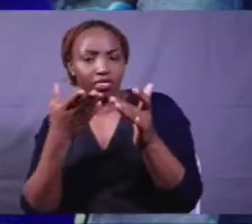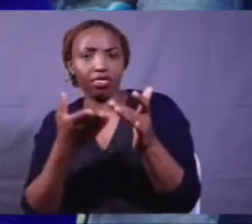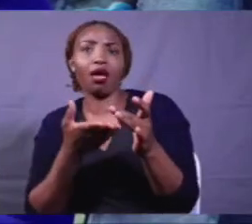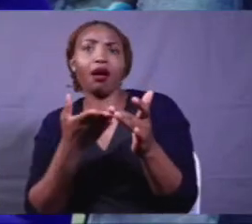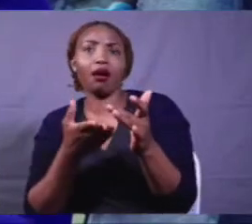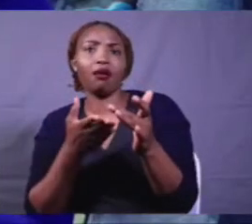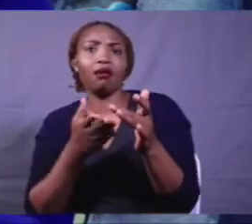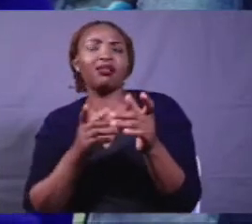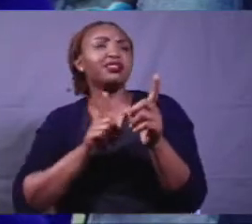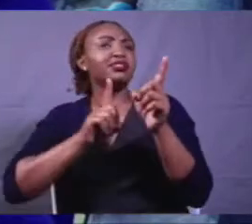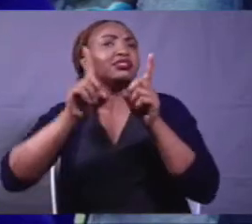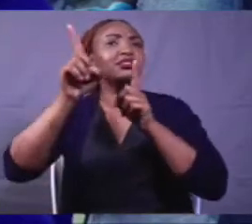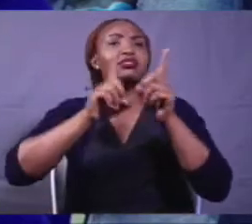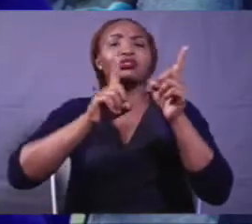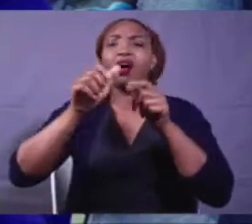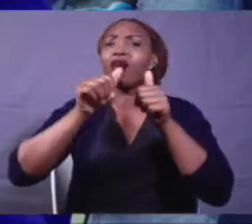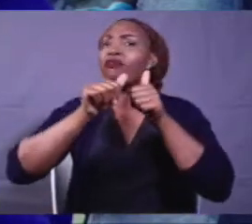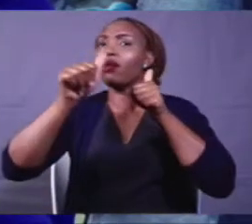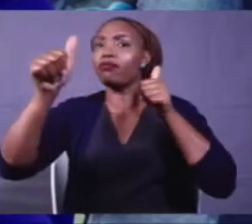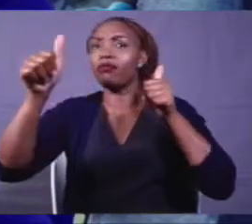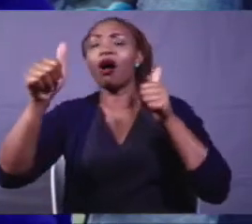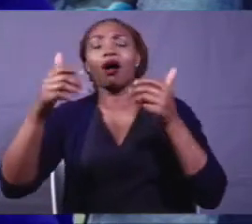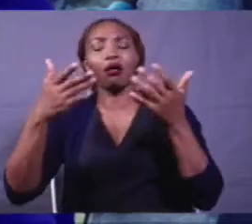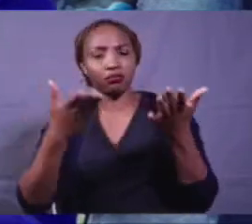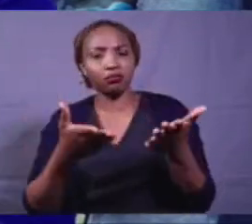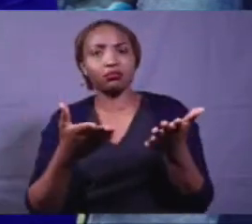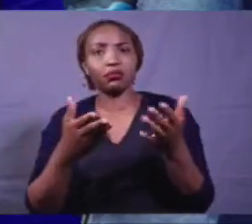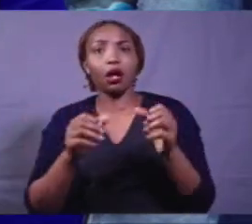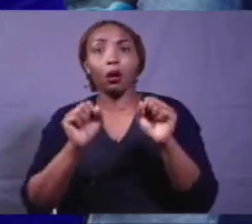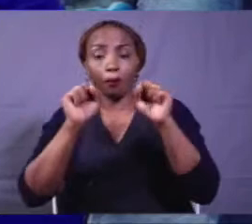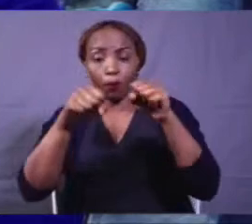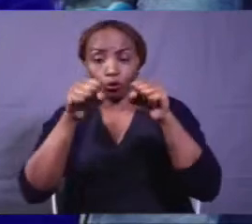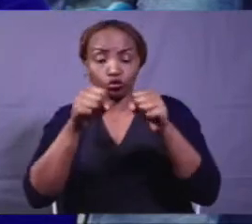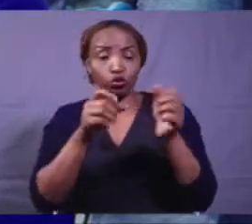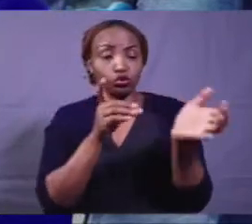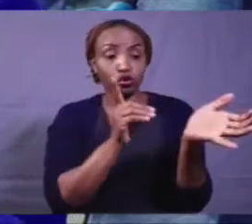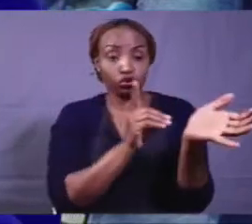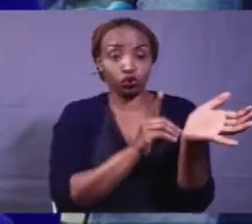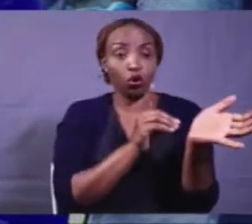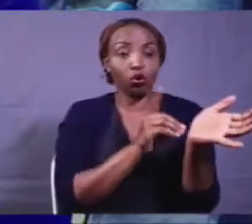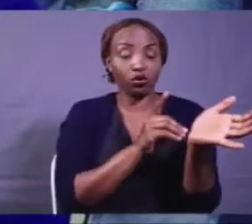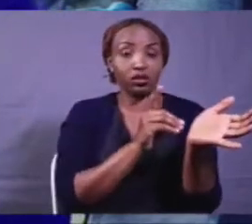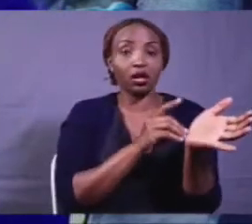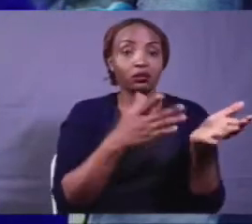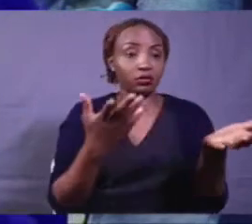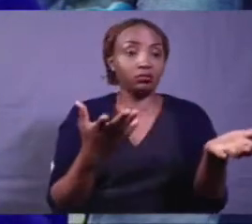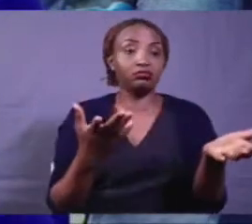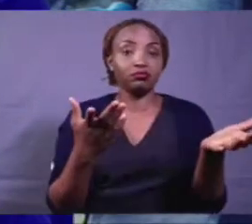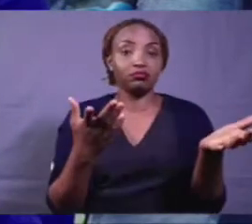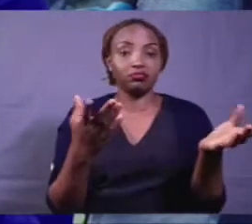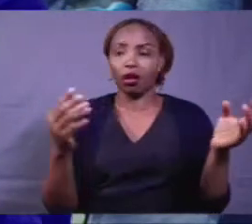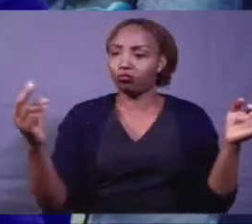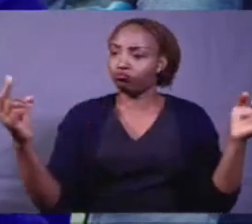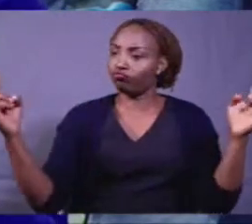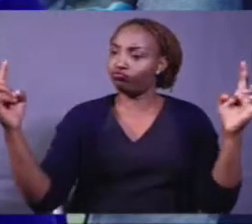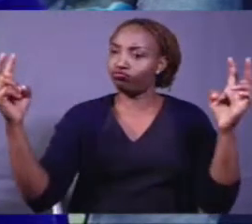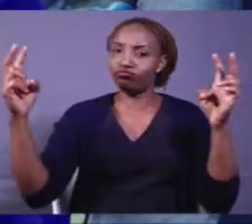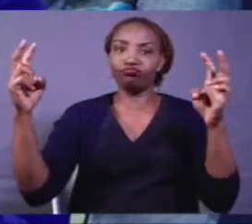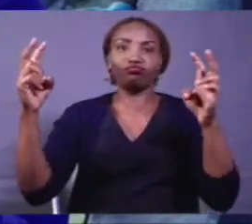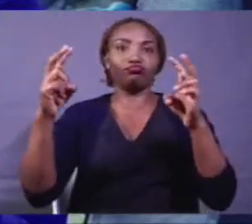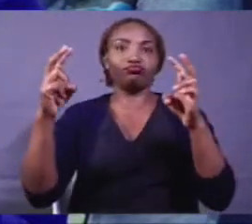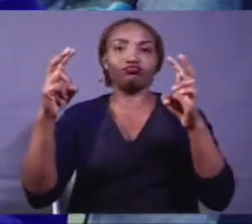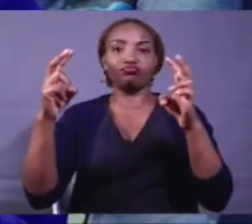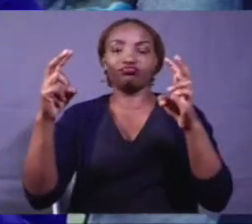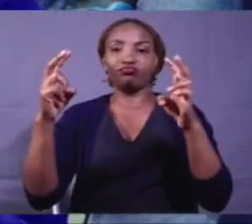people can doctors can actually treat patients from across the world, from wherever they are. So the internet is